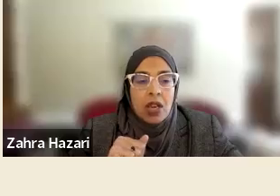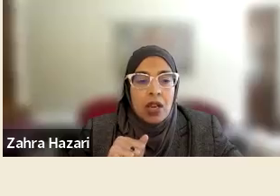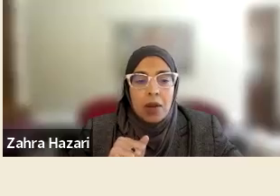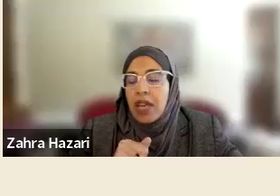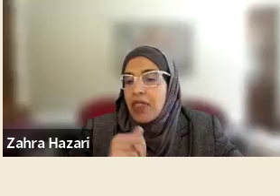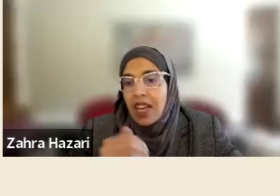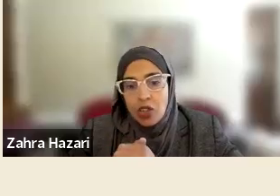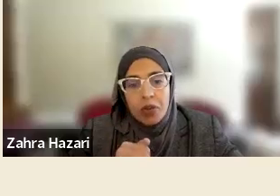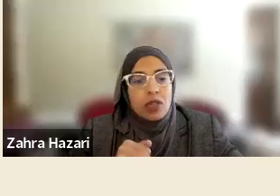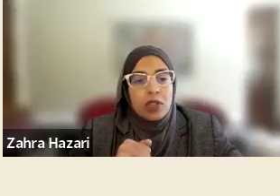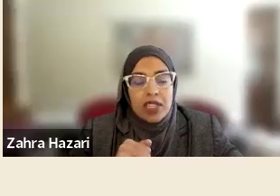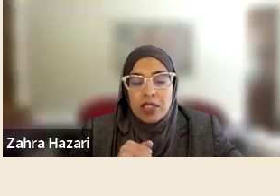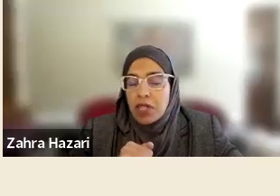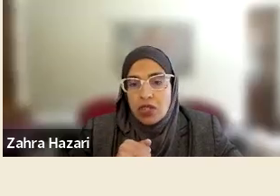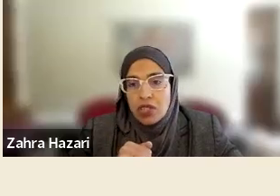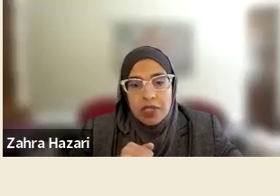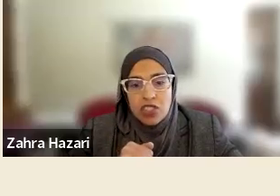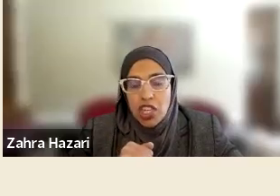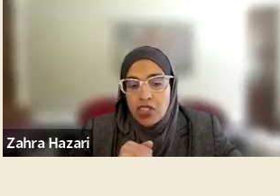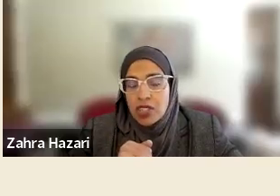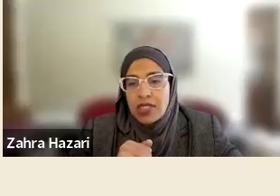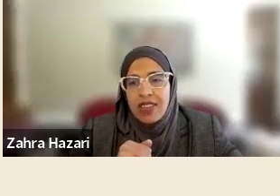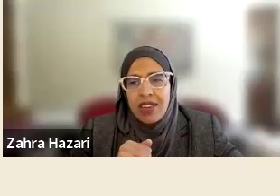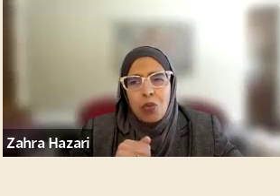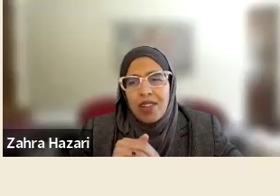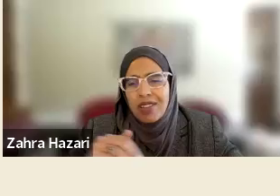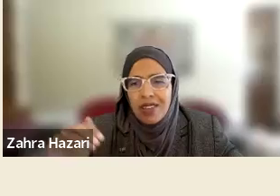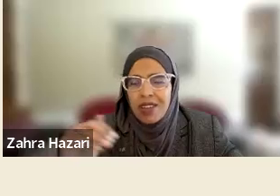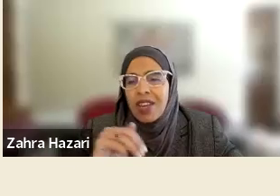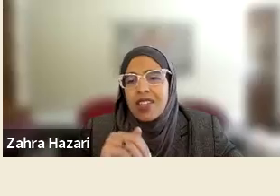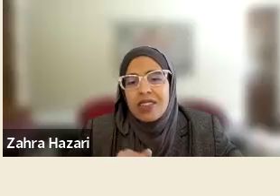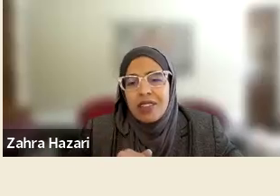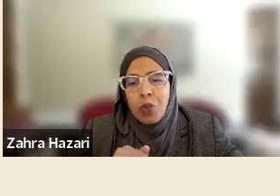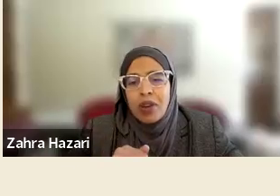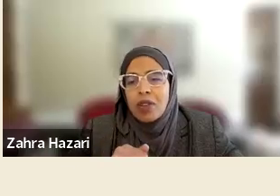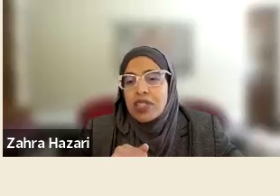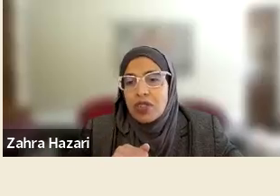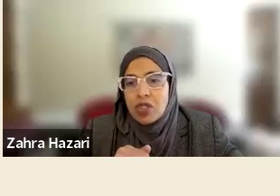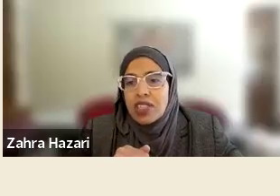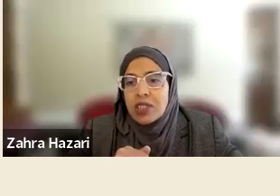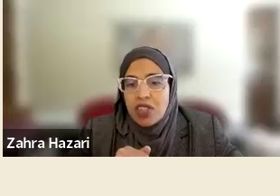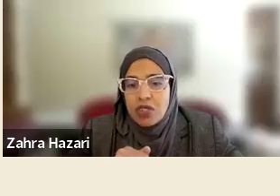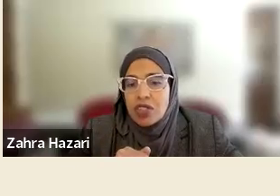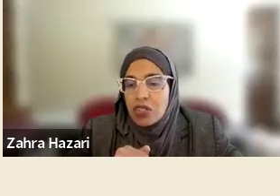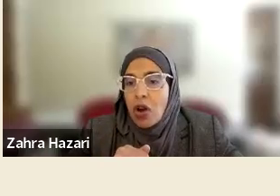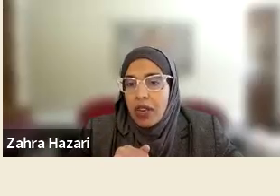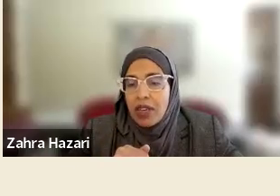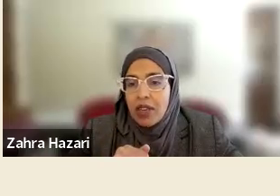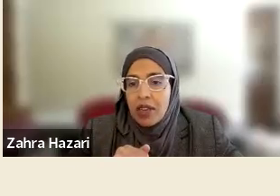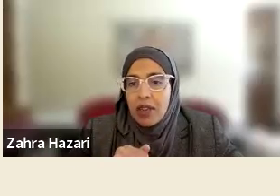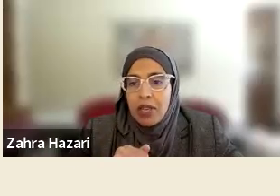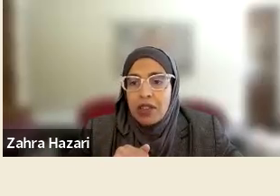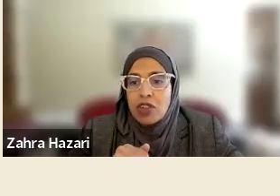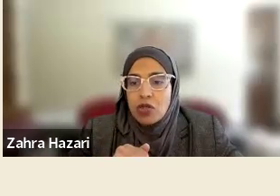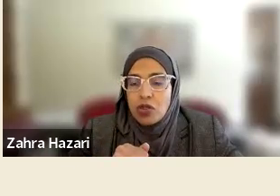measures. And then how you might utilize the measures, some suggestions, and then where the research on these measures is